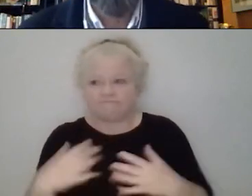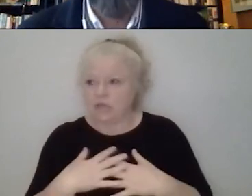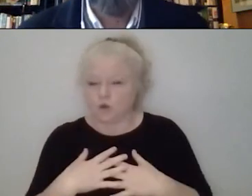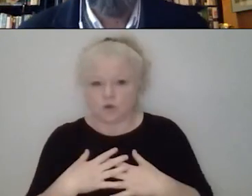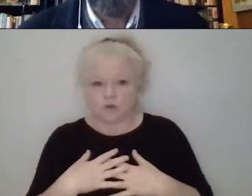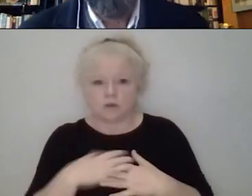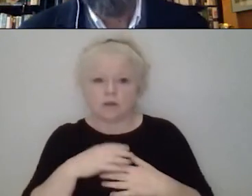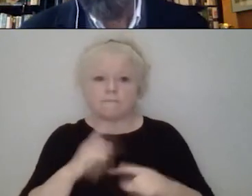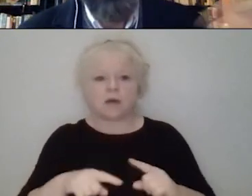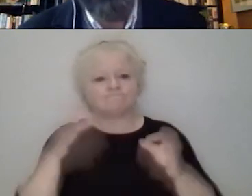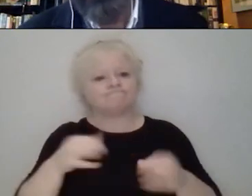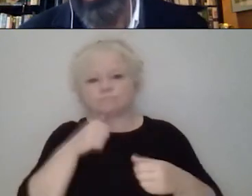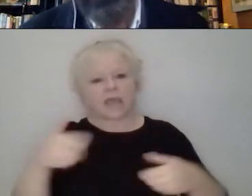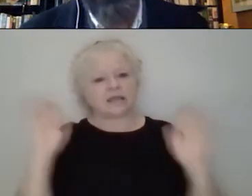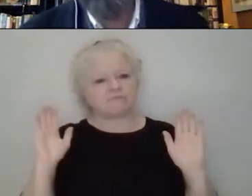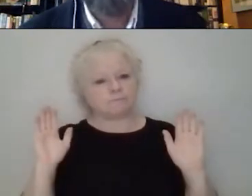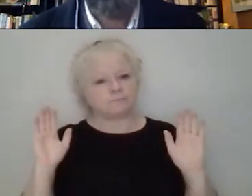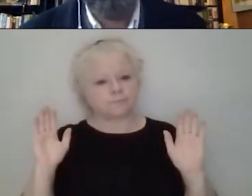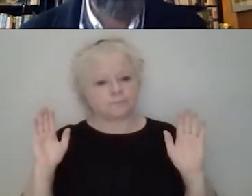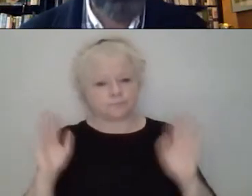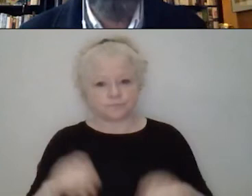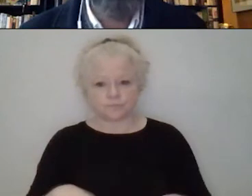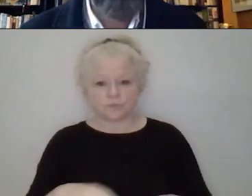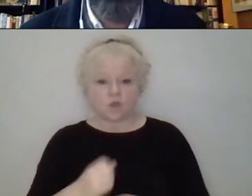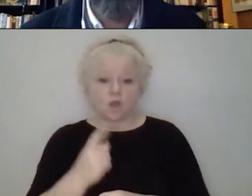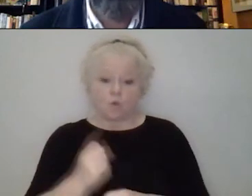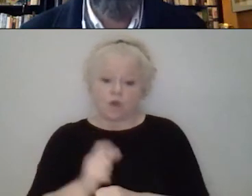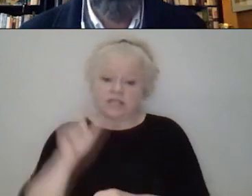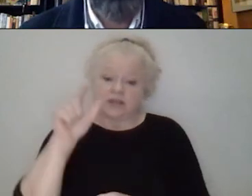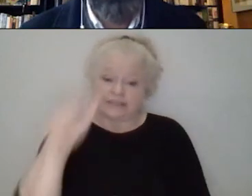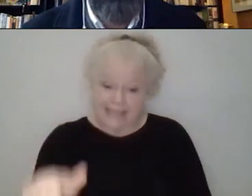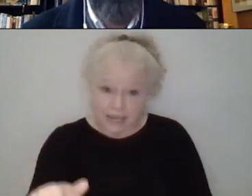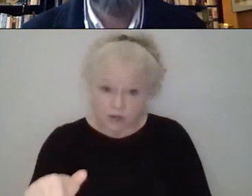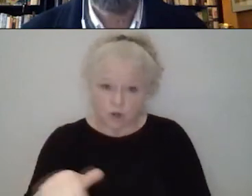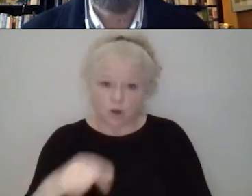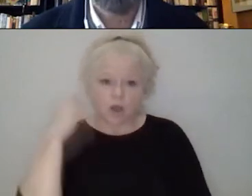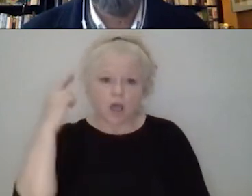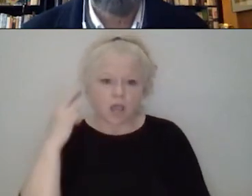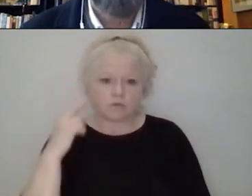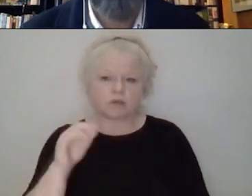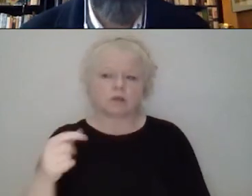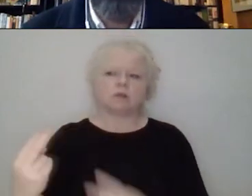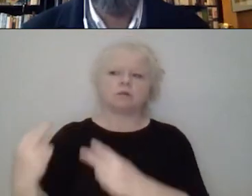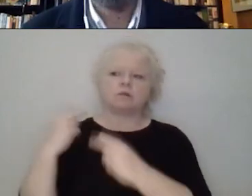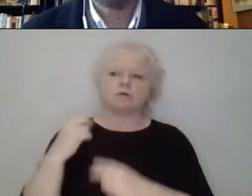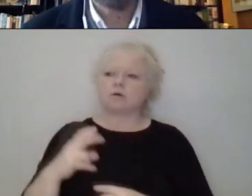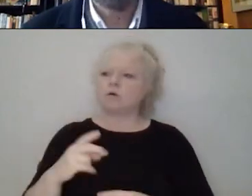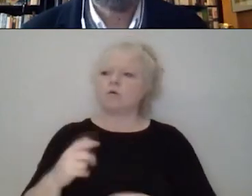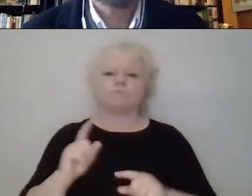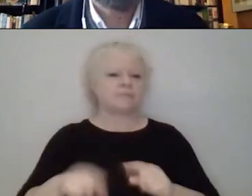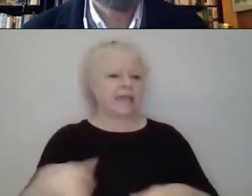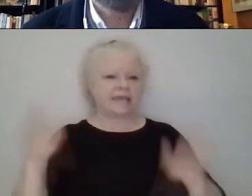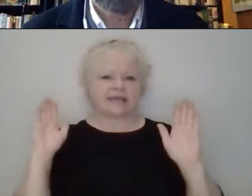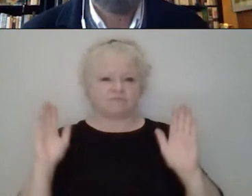I was not going to give up. And then, a year later, I realized where I was. And, it's that moment in time where you can never give up. Because even